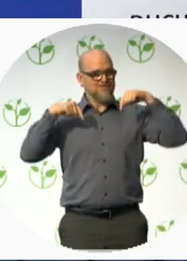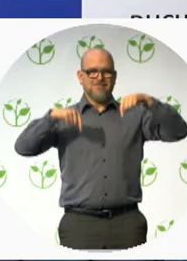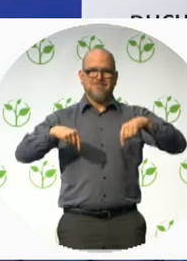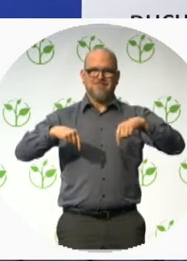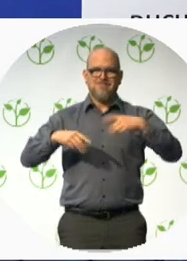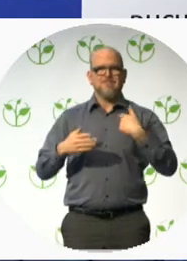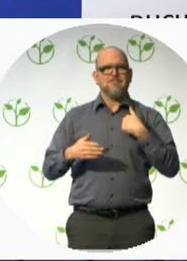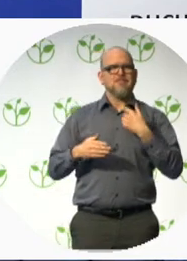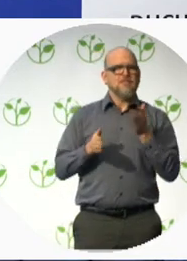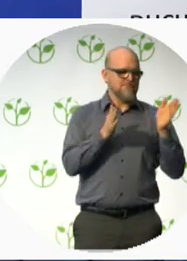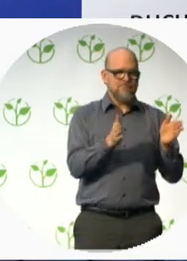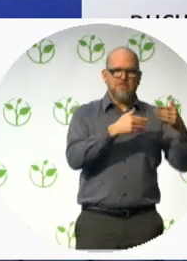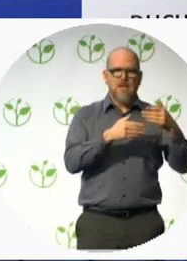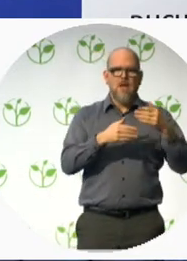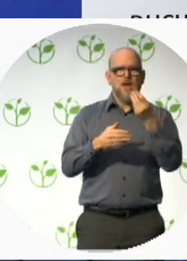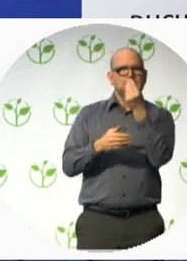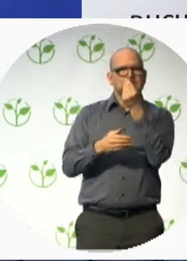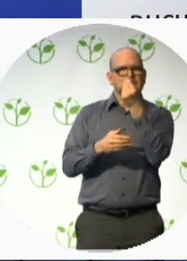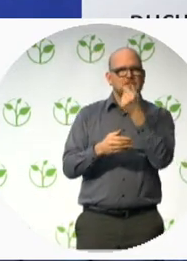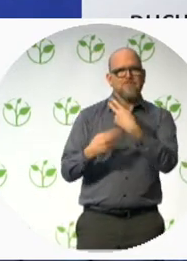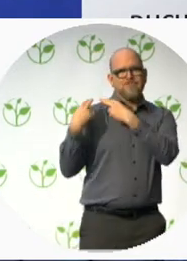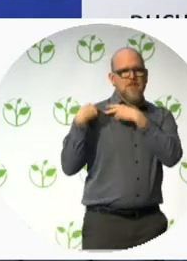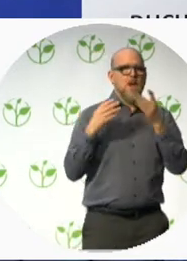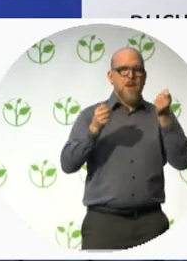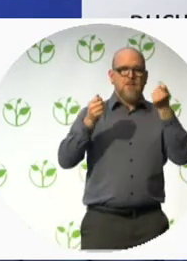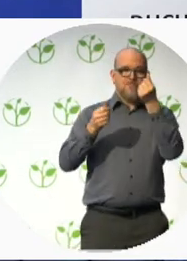is a remote branch of Bank Austria.